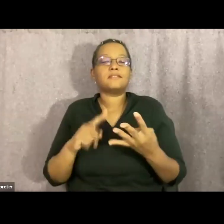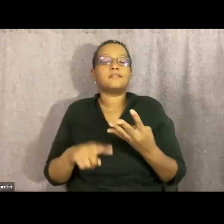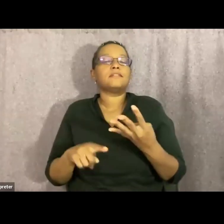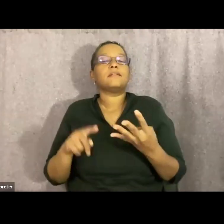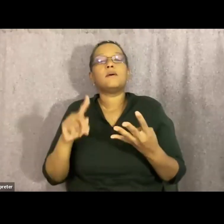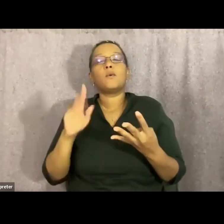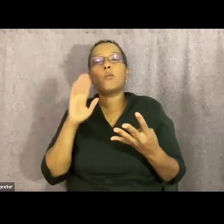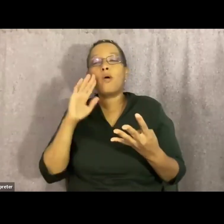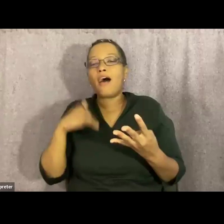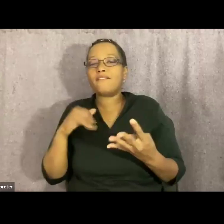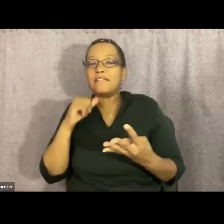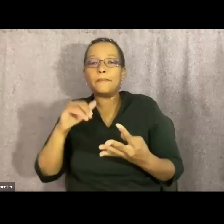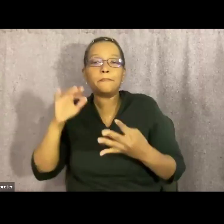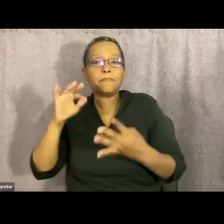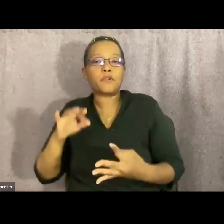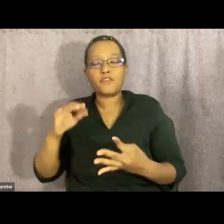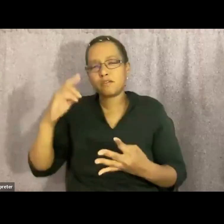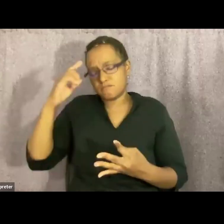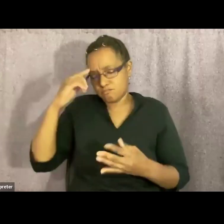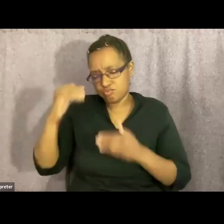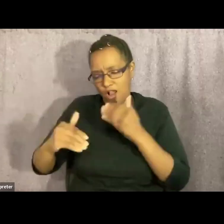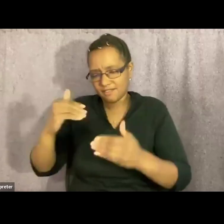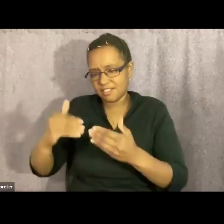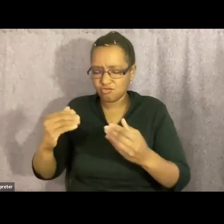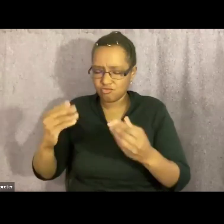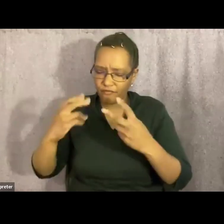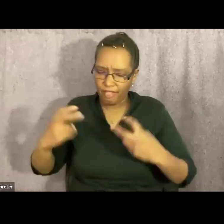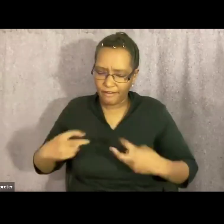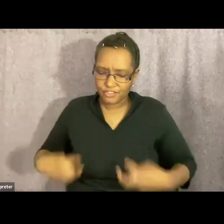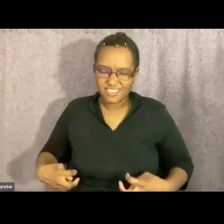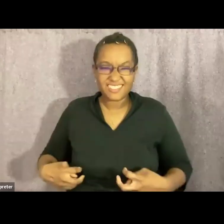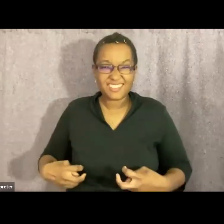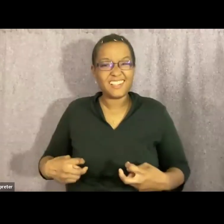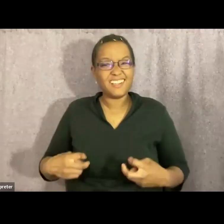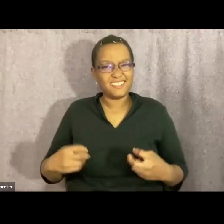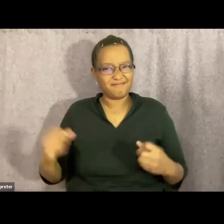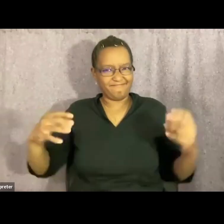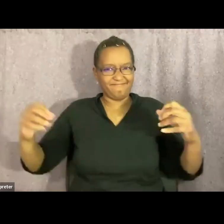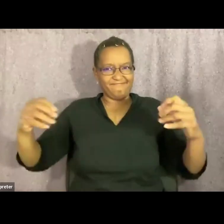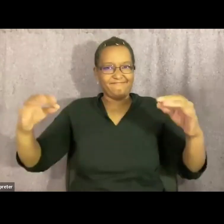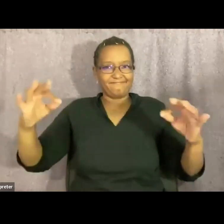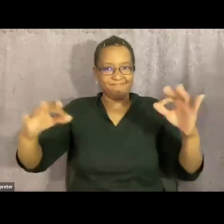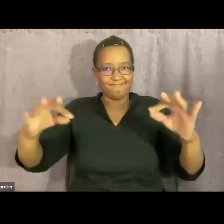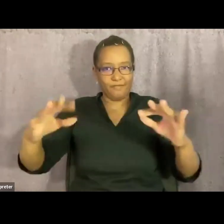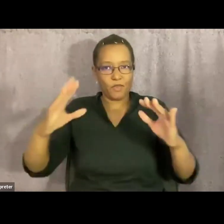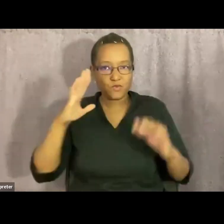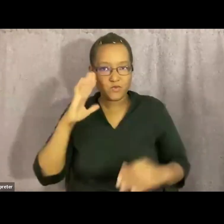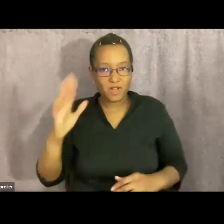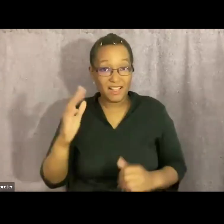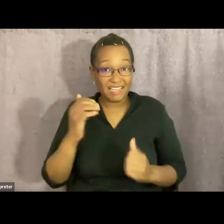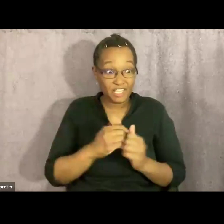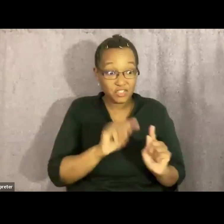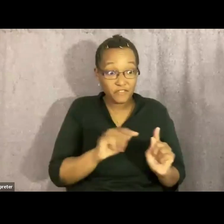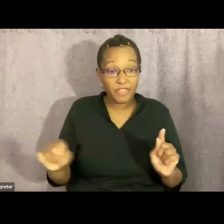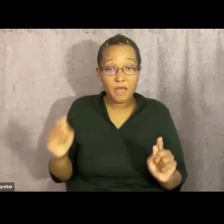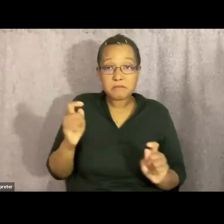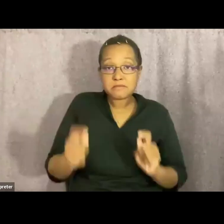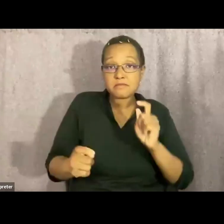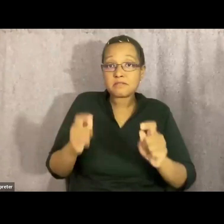reflections. Each one of these fellows dedicated a deep amount of work in the past month while juggling